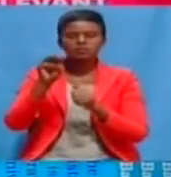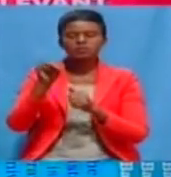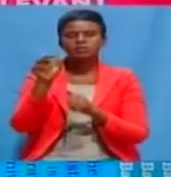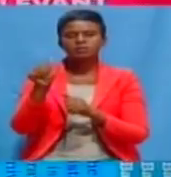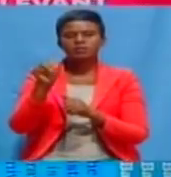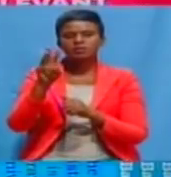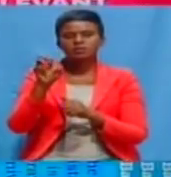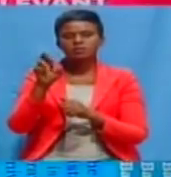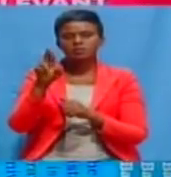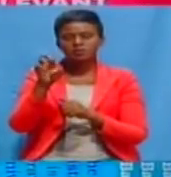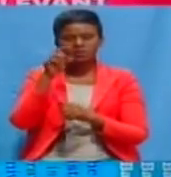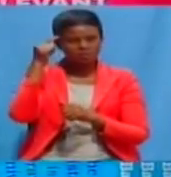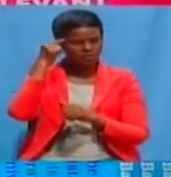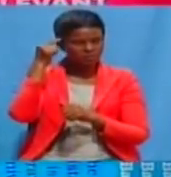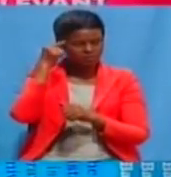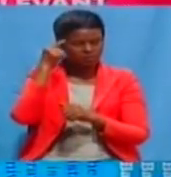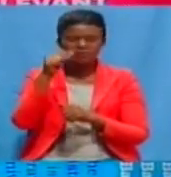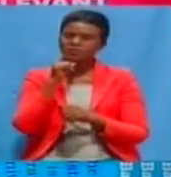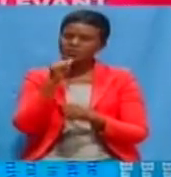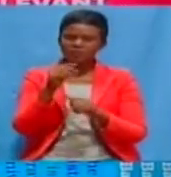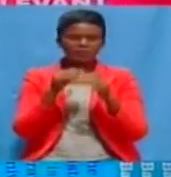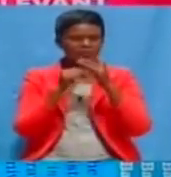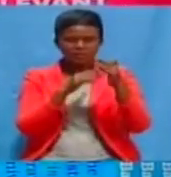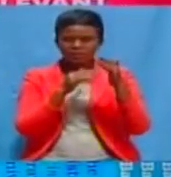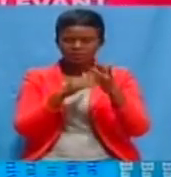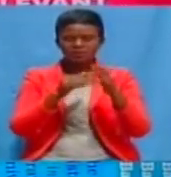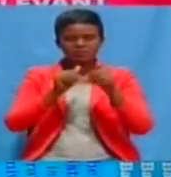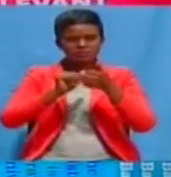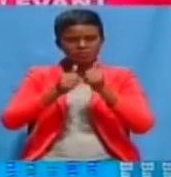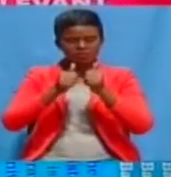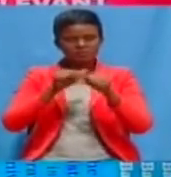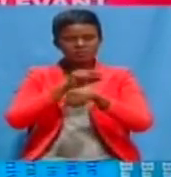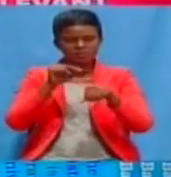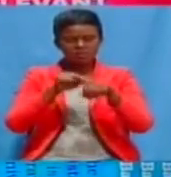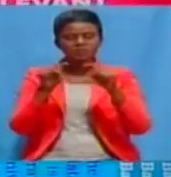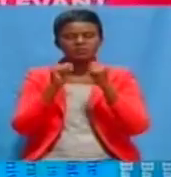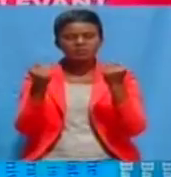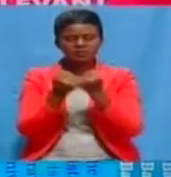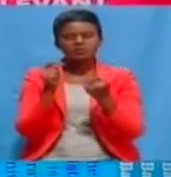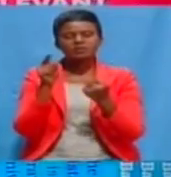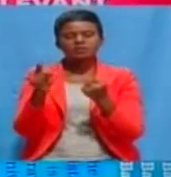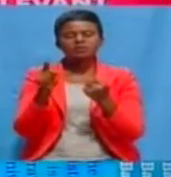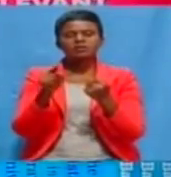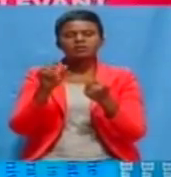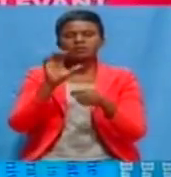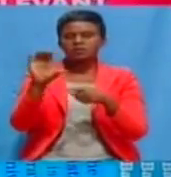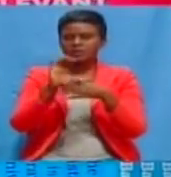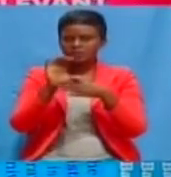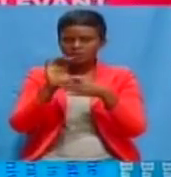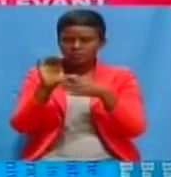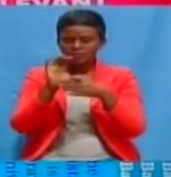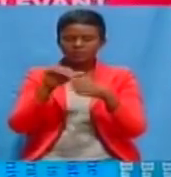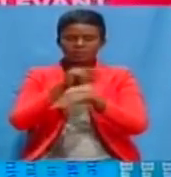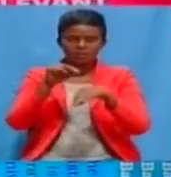says government is not against national football team coach Wetson Nyirenda showing interest in the vacant Cameroon national football